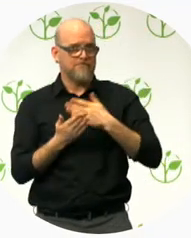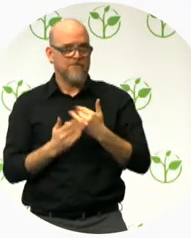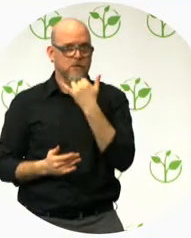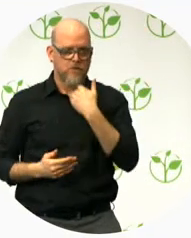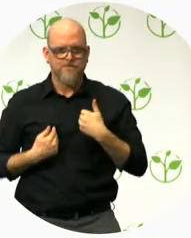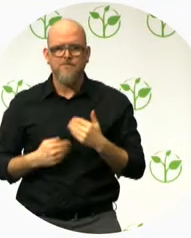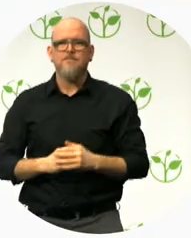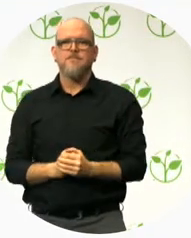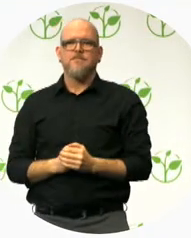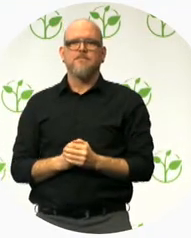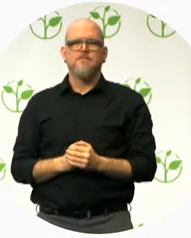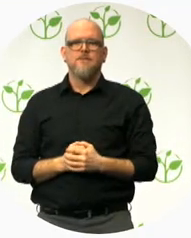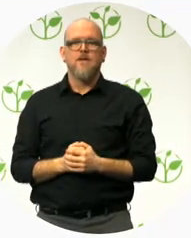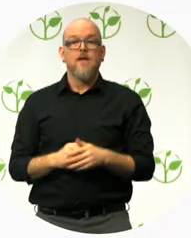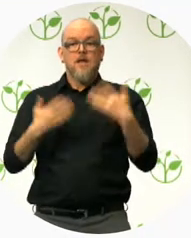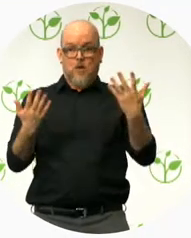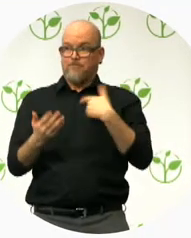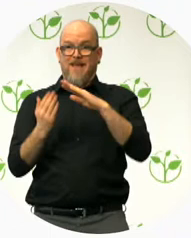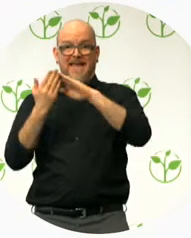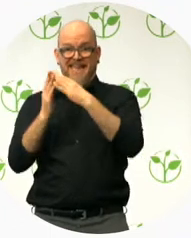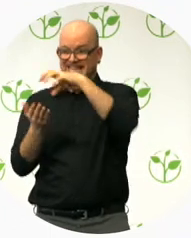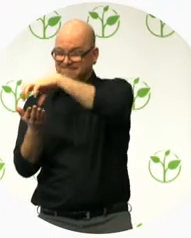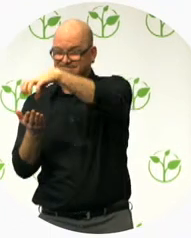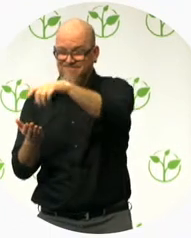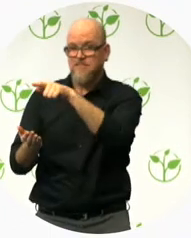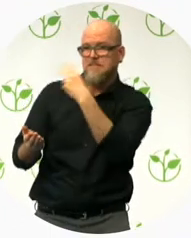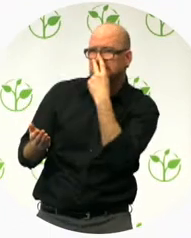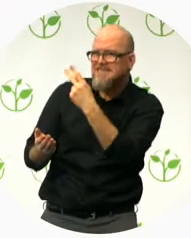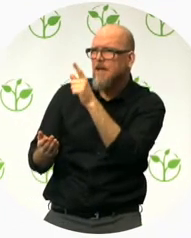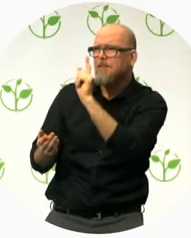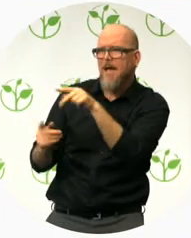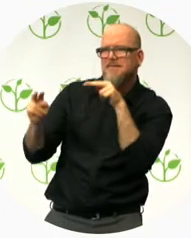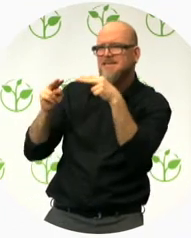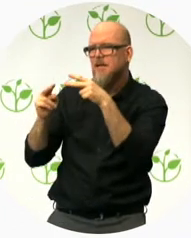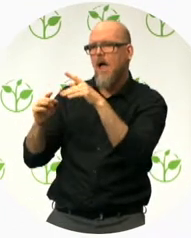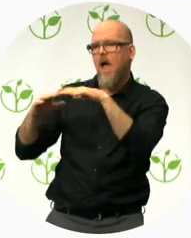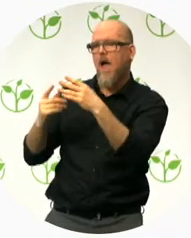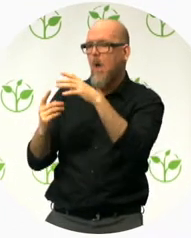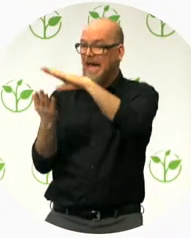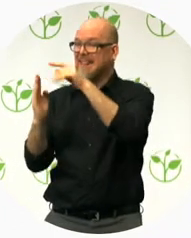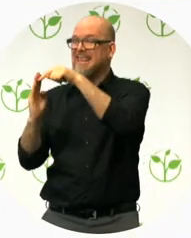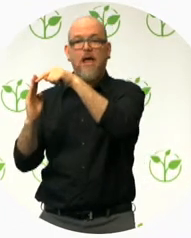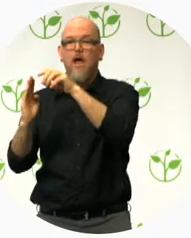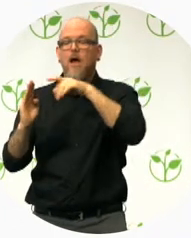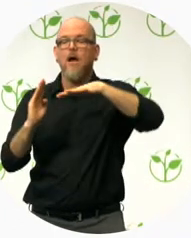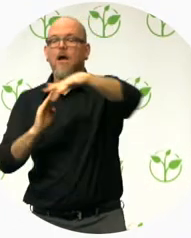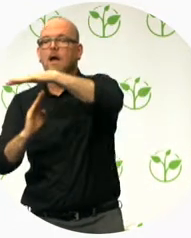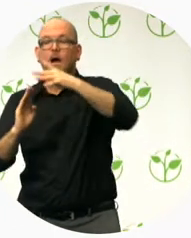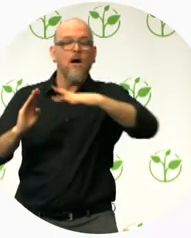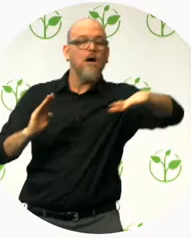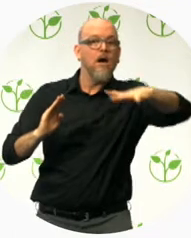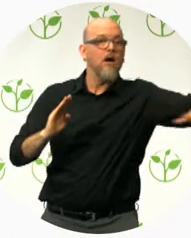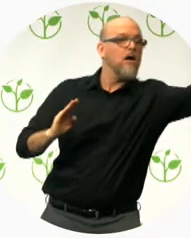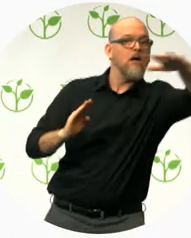for persons with disabilities, but I think also of youth. Those living in rural areas need the roads, need to have the